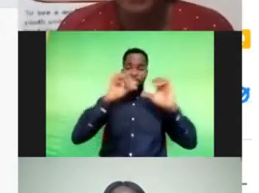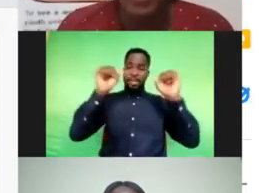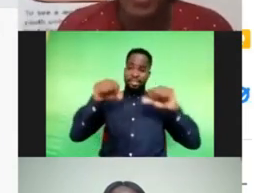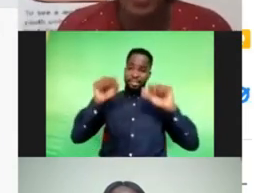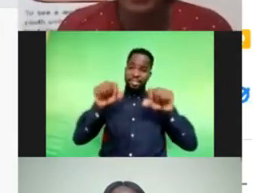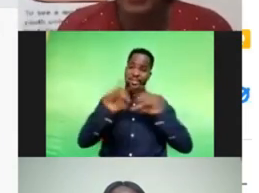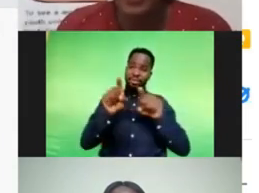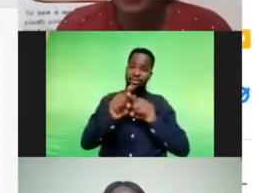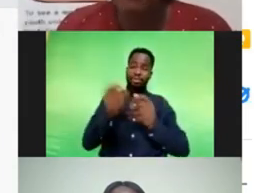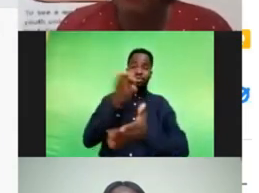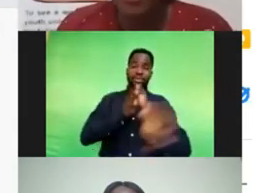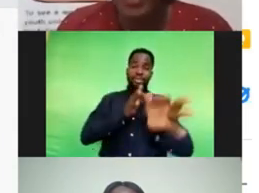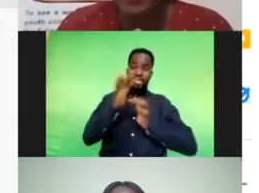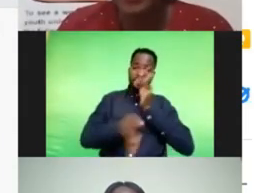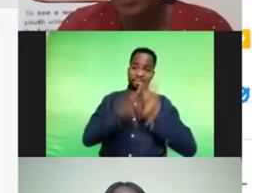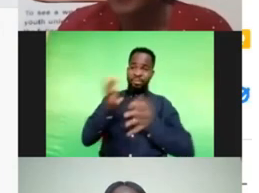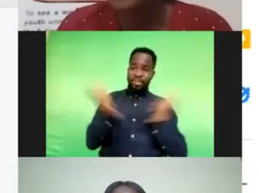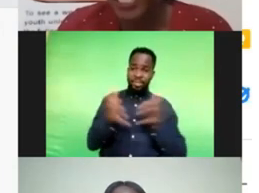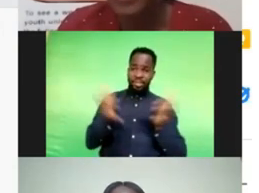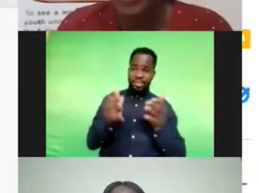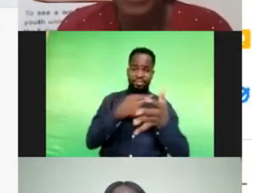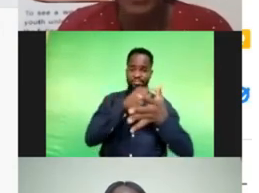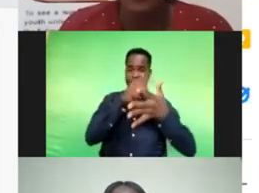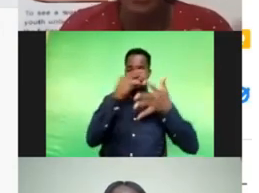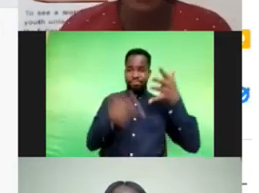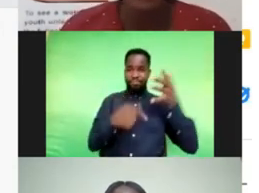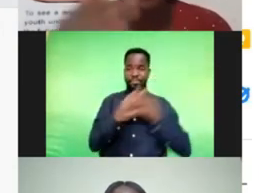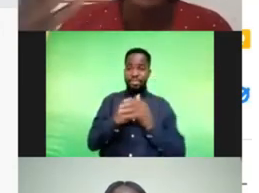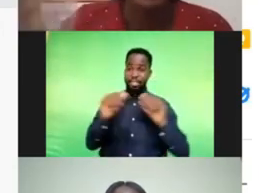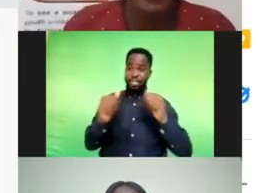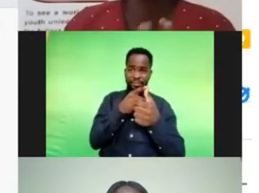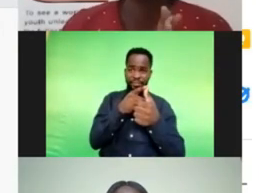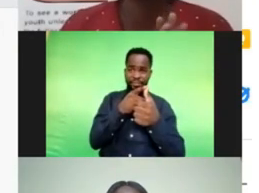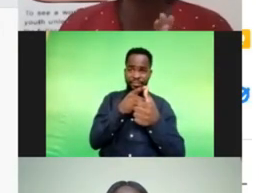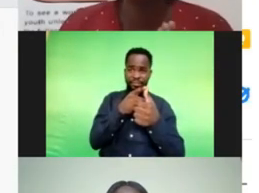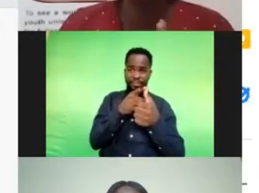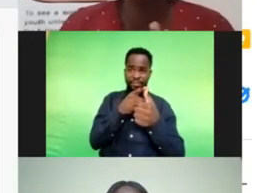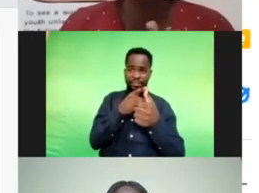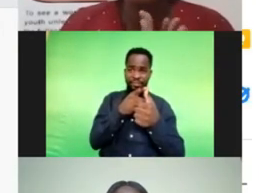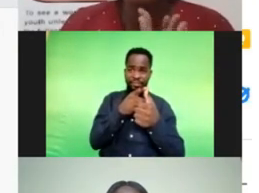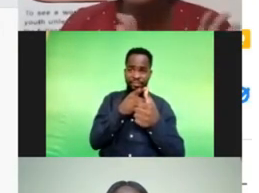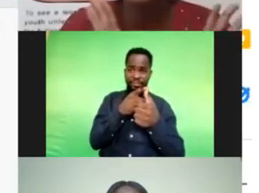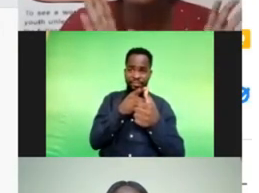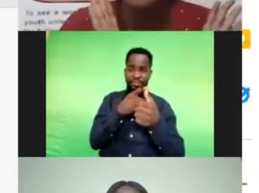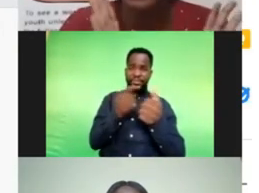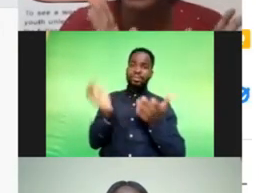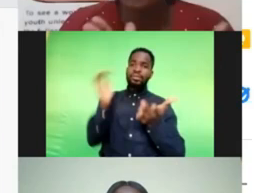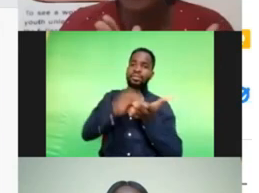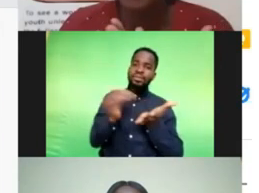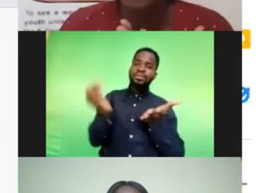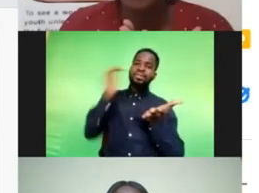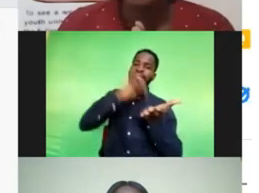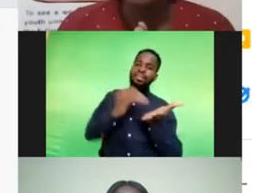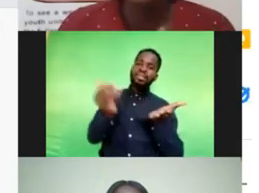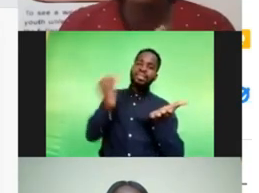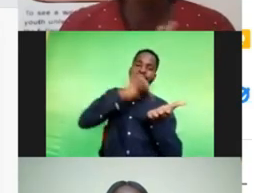here. Here are the 4 key areas of the challenges in the communication. The first, repetitive or rigid